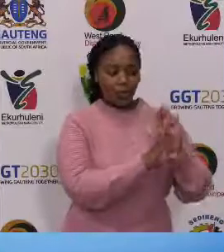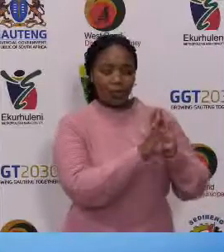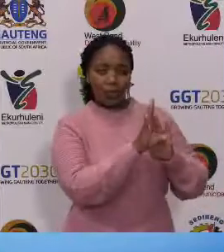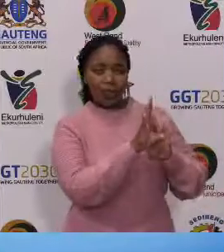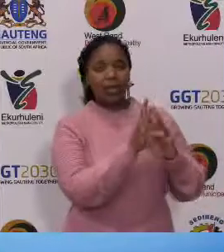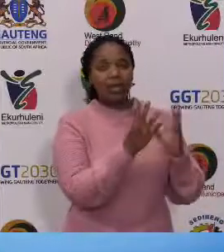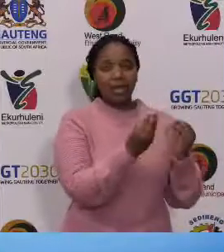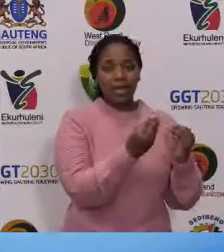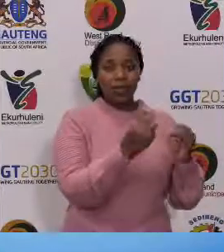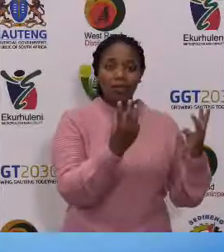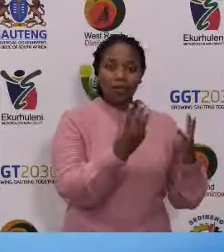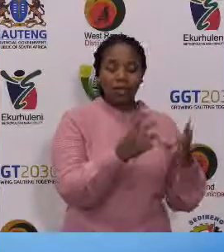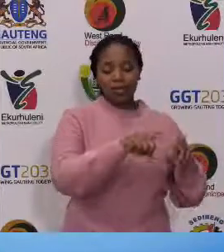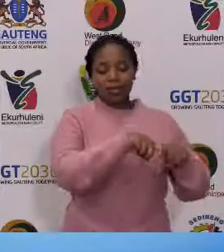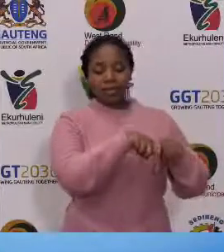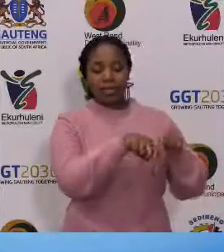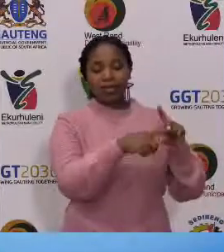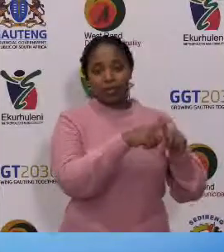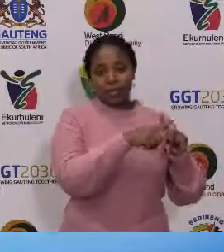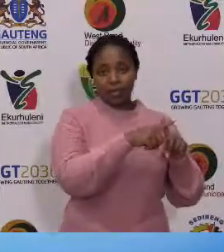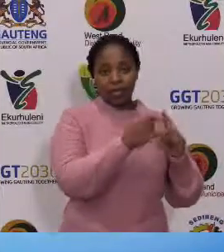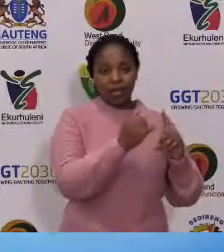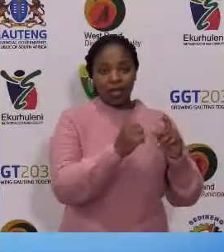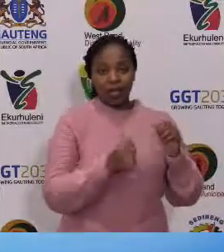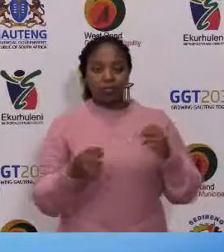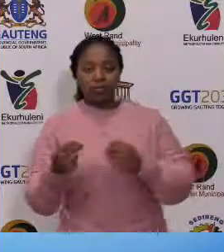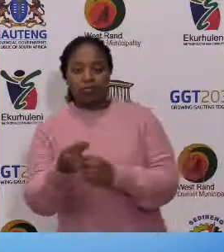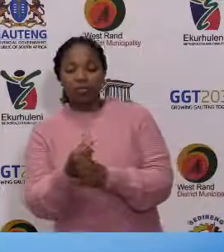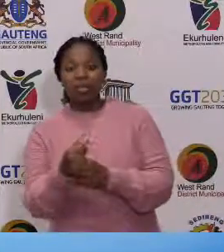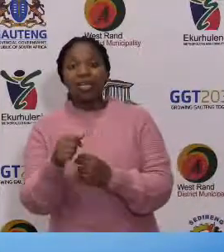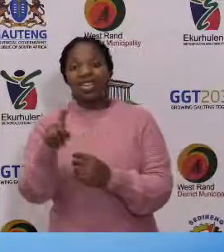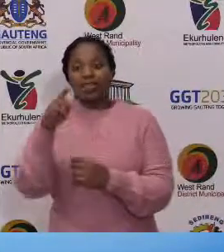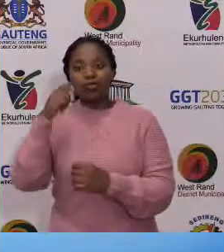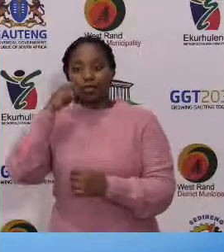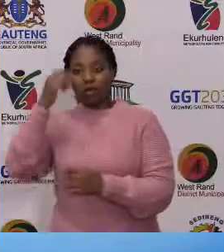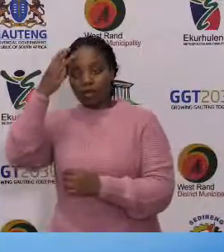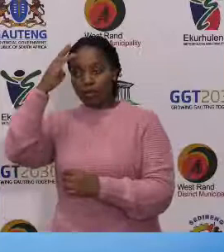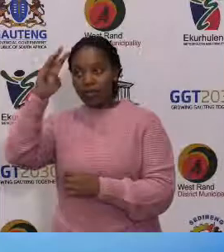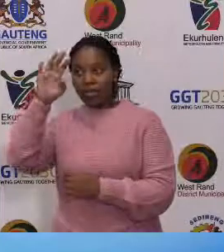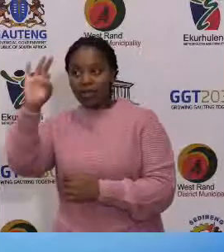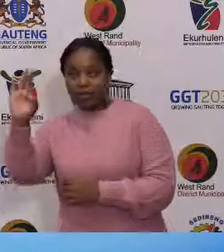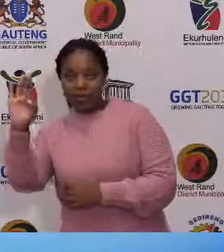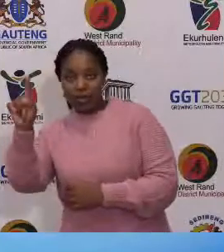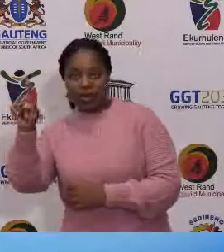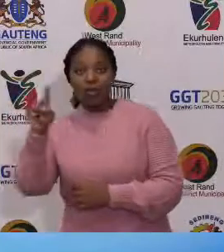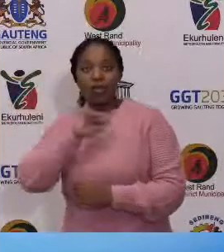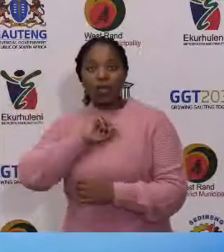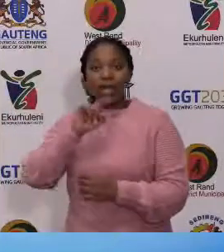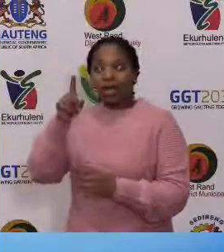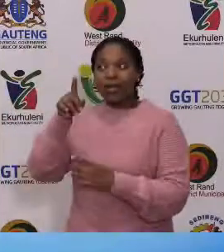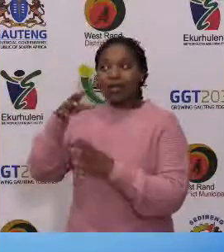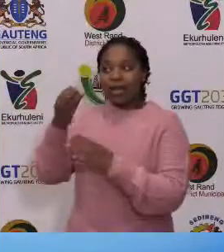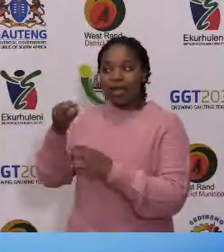of cases, now has overtaken Tshwane 3. So they used to have a similar amount or less numbers. Now the numbers are